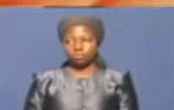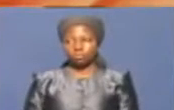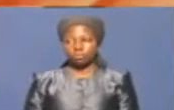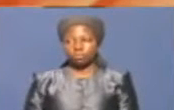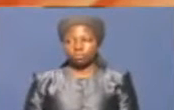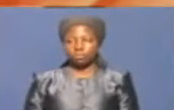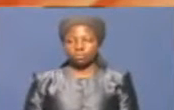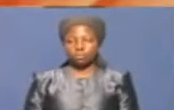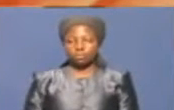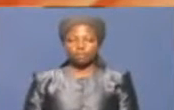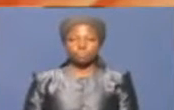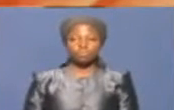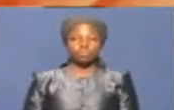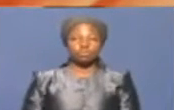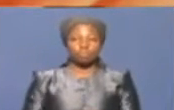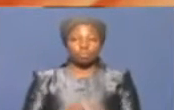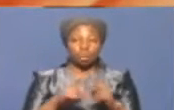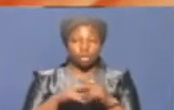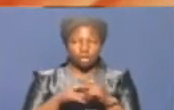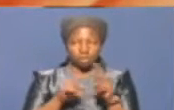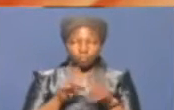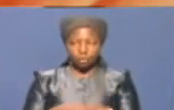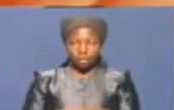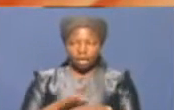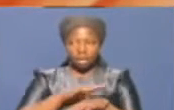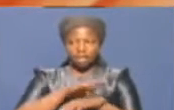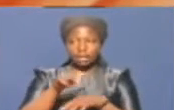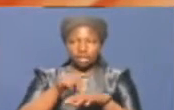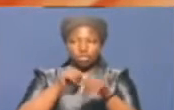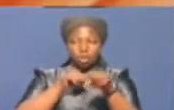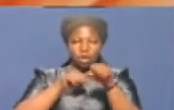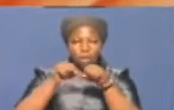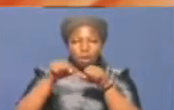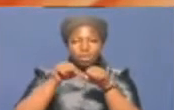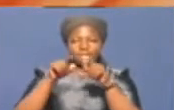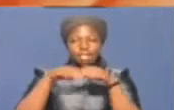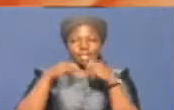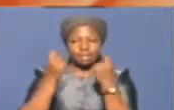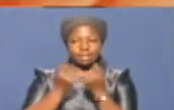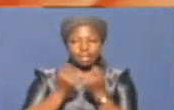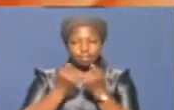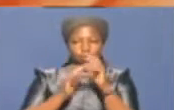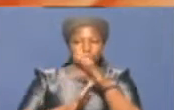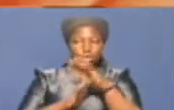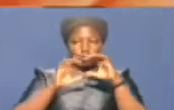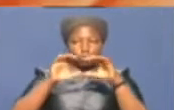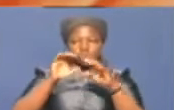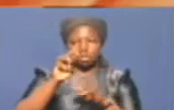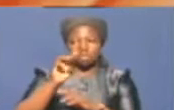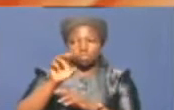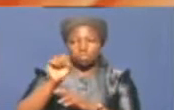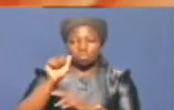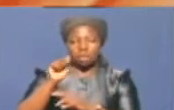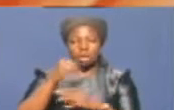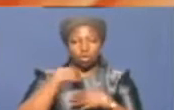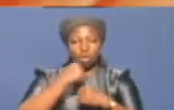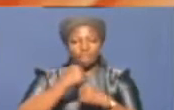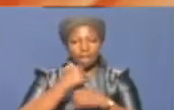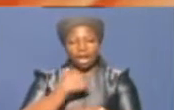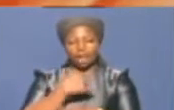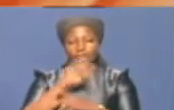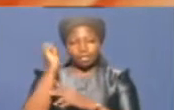sports, we begin the national boxing team hit squad. Head coach Musa Benjamin is confident that the Kenyan team